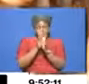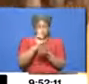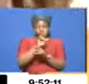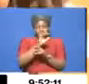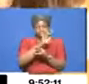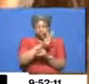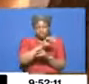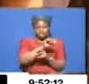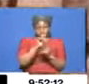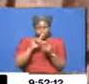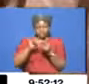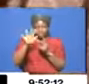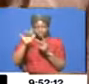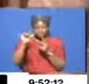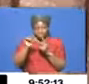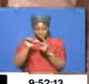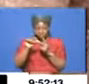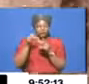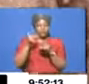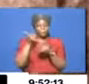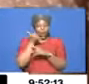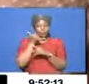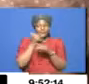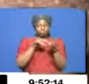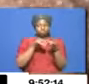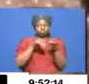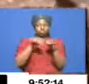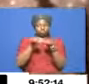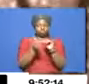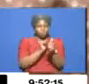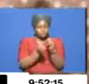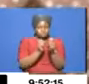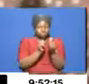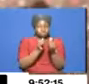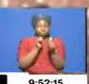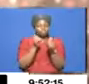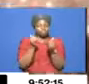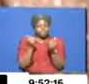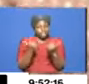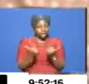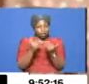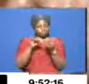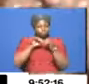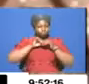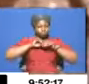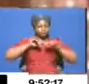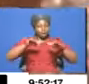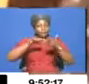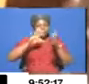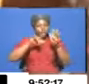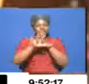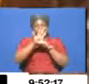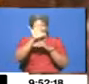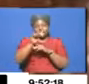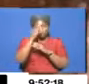networks, mobile gaming is gaining popularity in remote parts of Africa because of faster broadband and